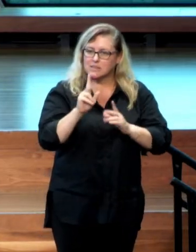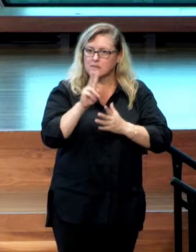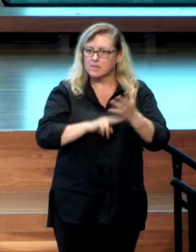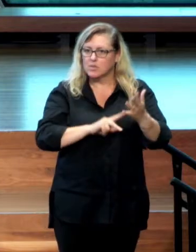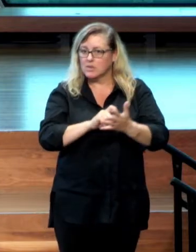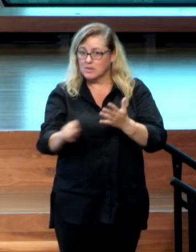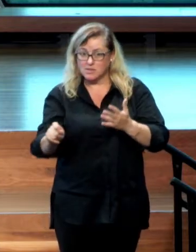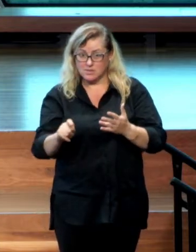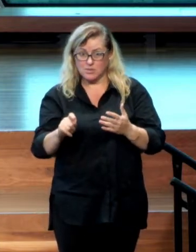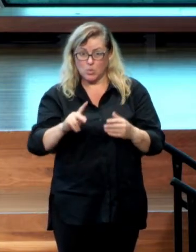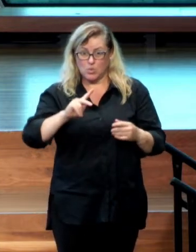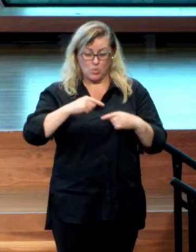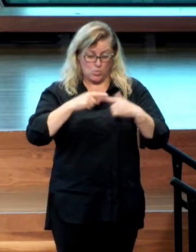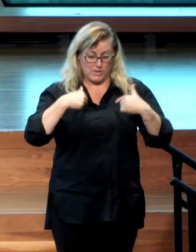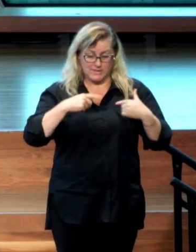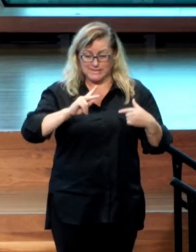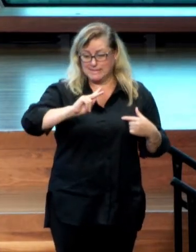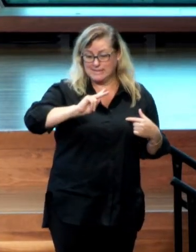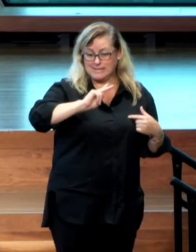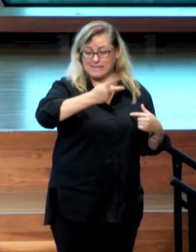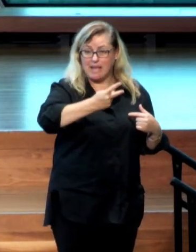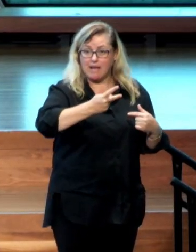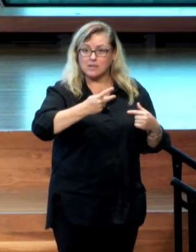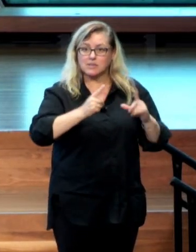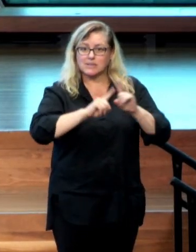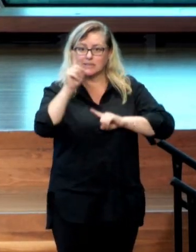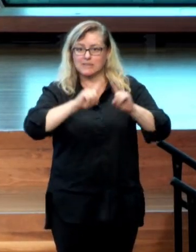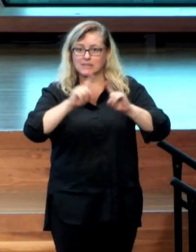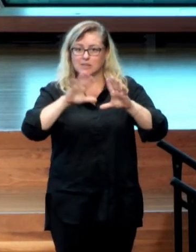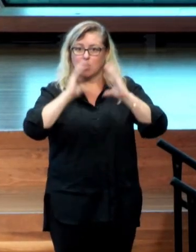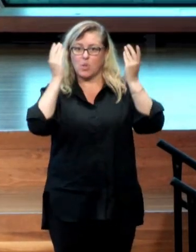second city in the world to be bestowed this great honour.